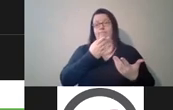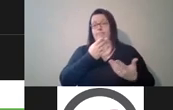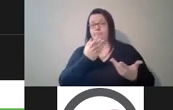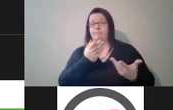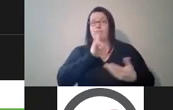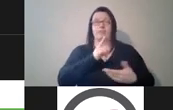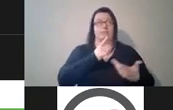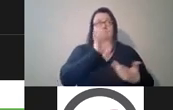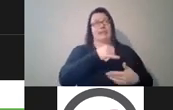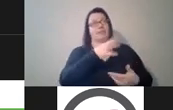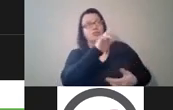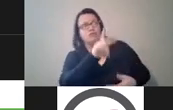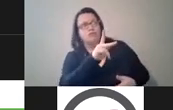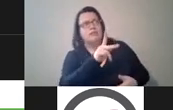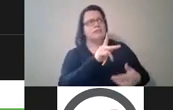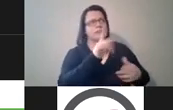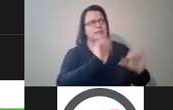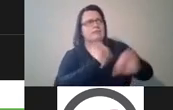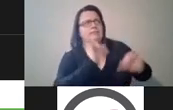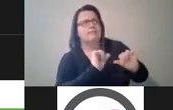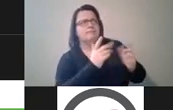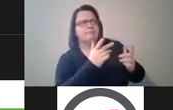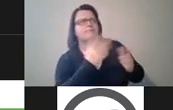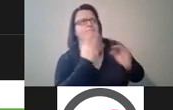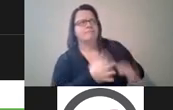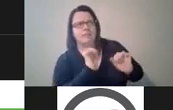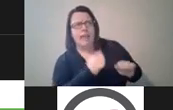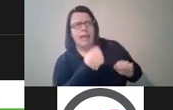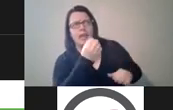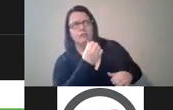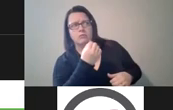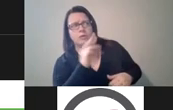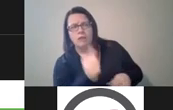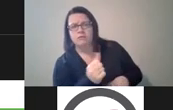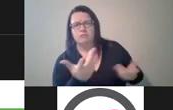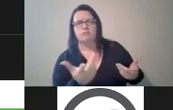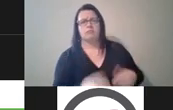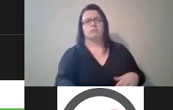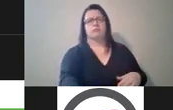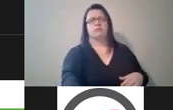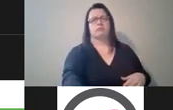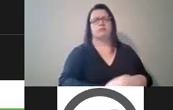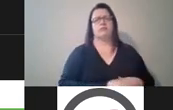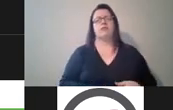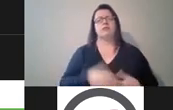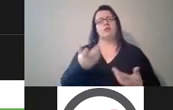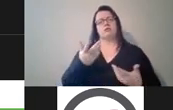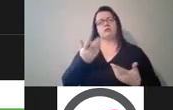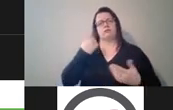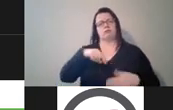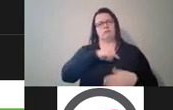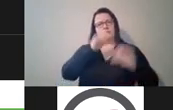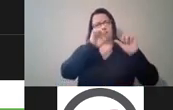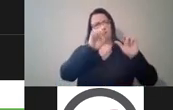risk. So in adult protection, the valid trigger or why we'd even question someone's capacity is